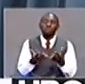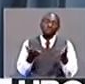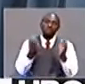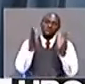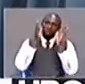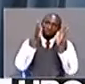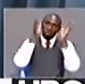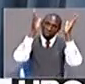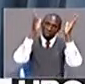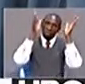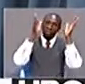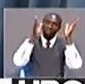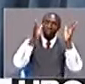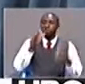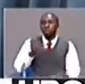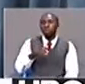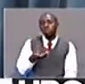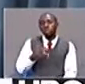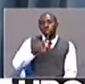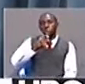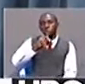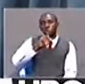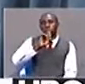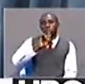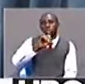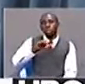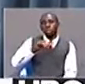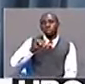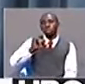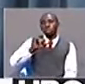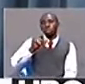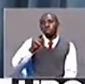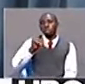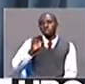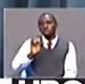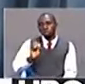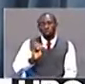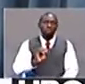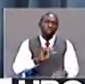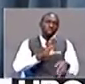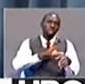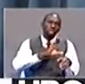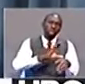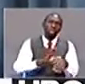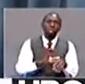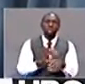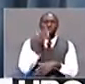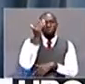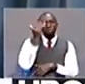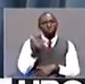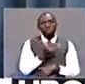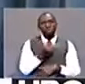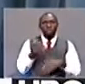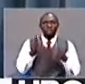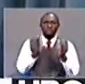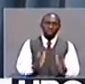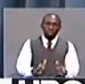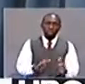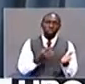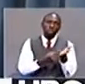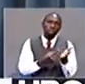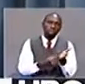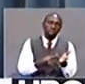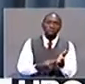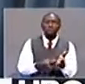Cyprian Kizito Luanga for the ending. The Christians of Uganda, especially the Catholics